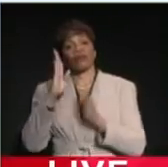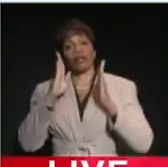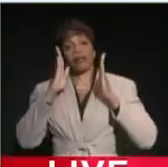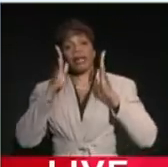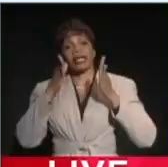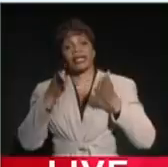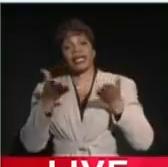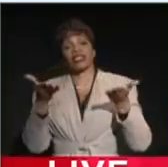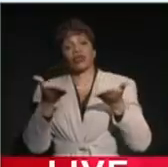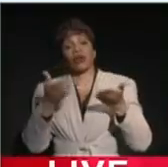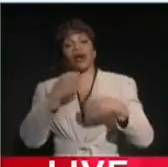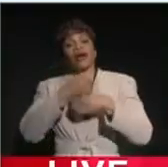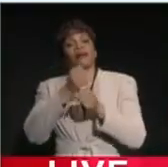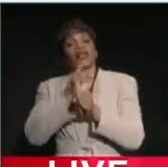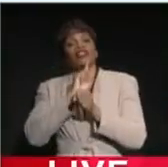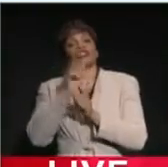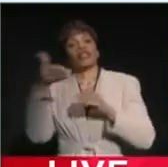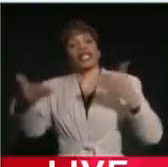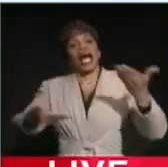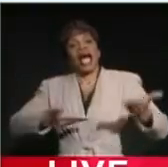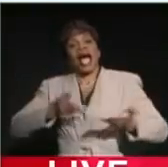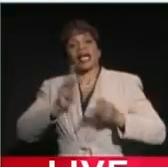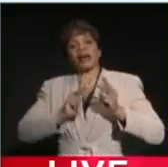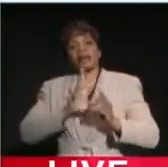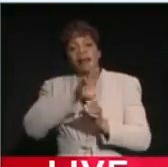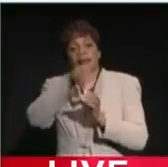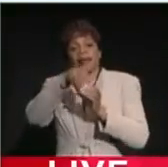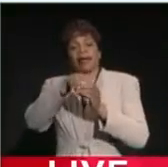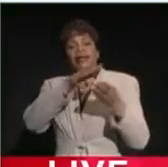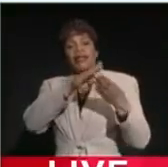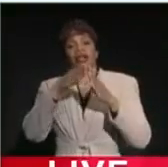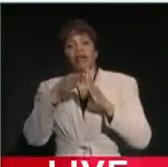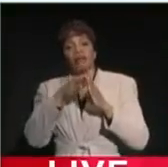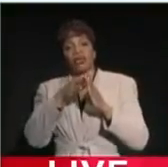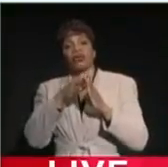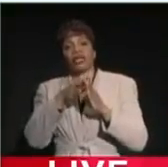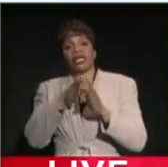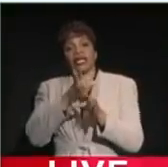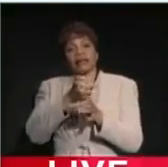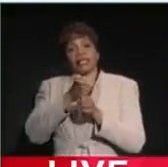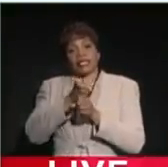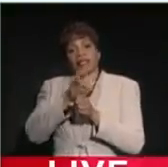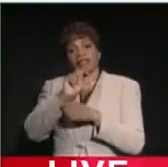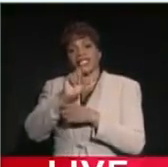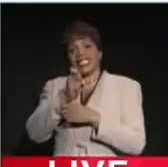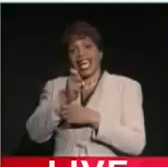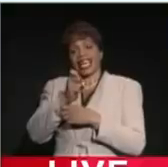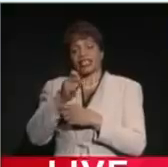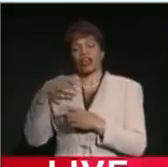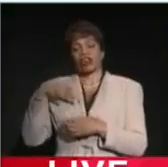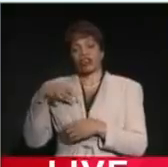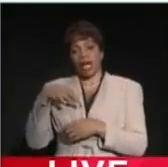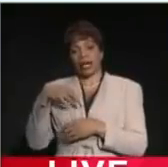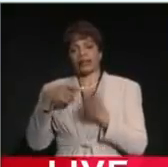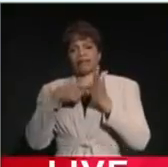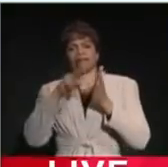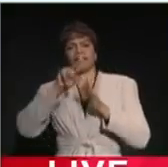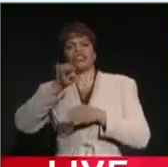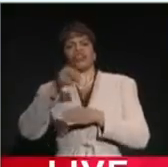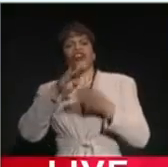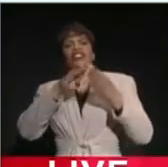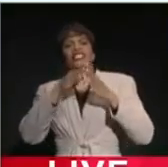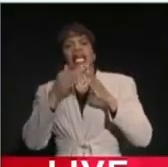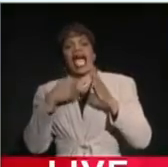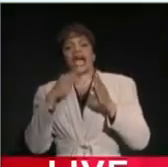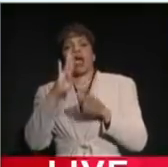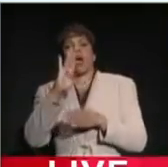is making sure that they hire people in the community that they get the tax credits. For example, in Jersey City, they got billions of dollars worth of